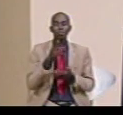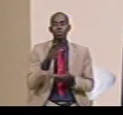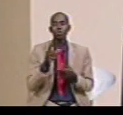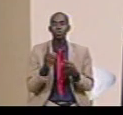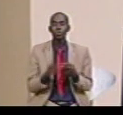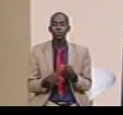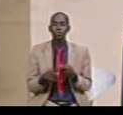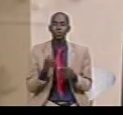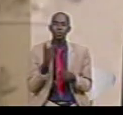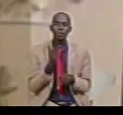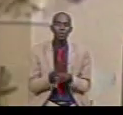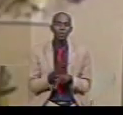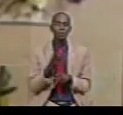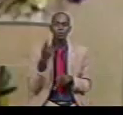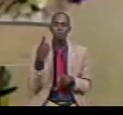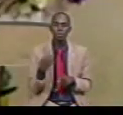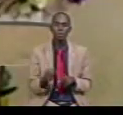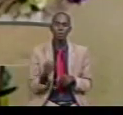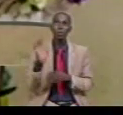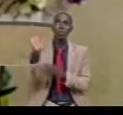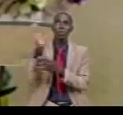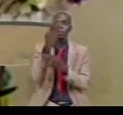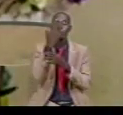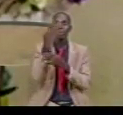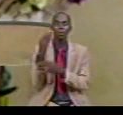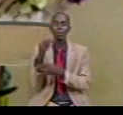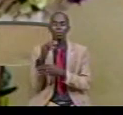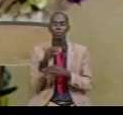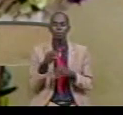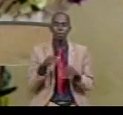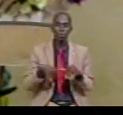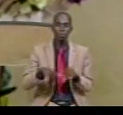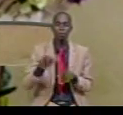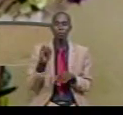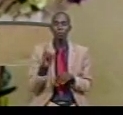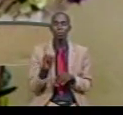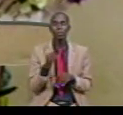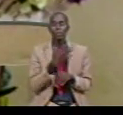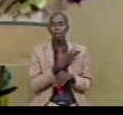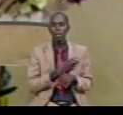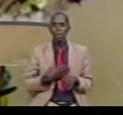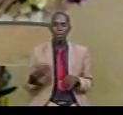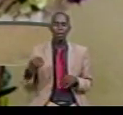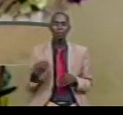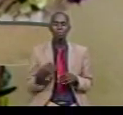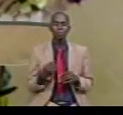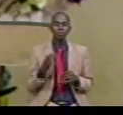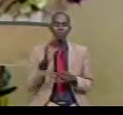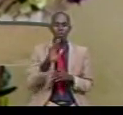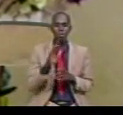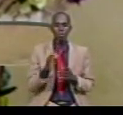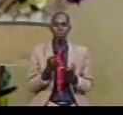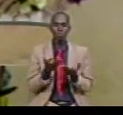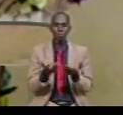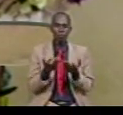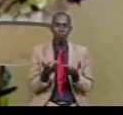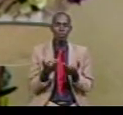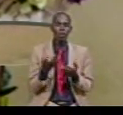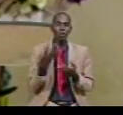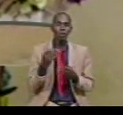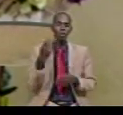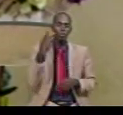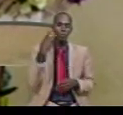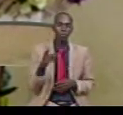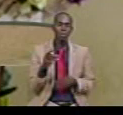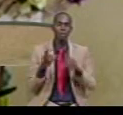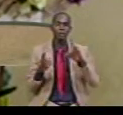the flag flying and fulfill your desire of seeing the entire Deeper Life